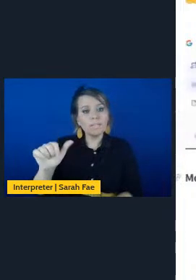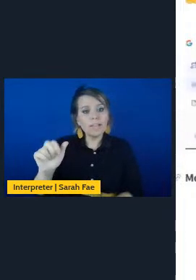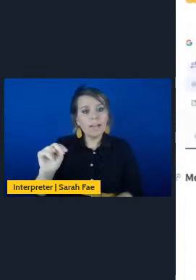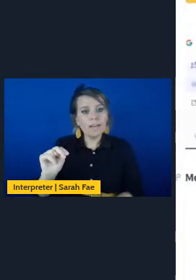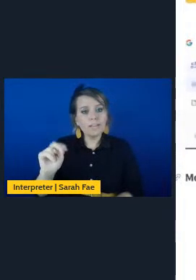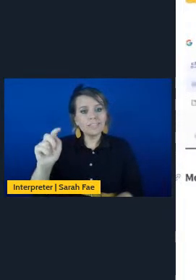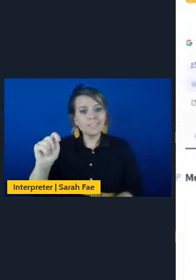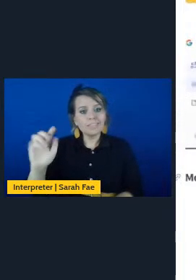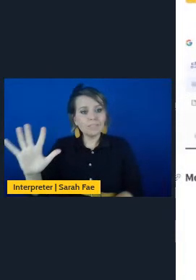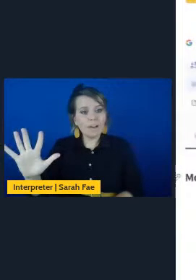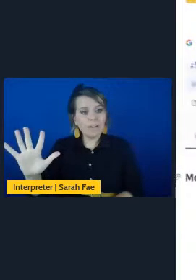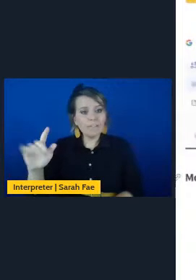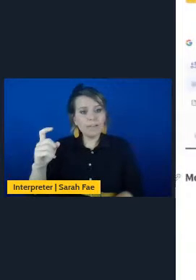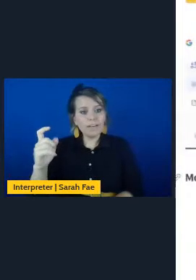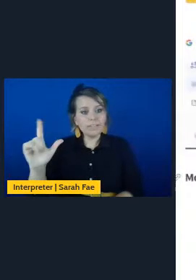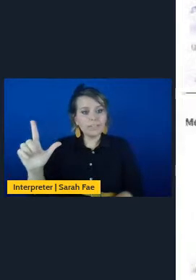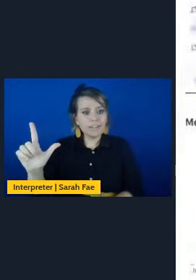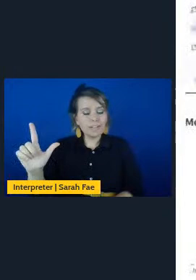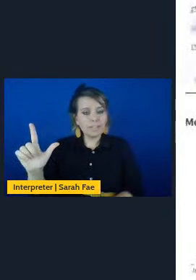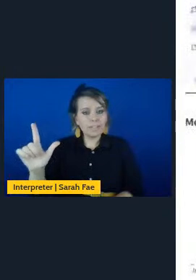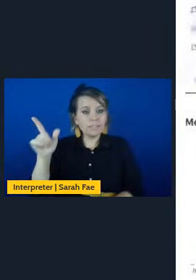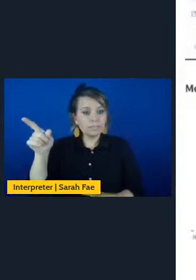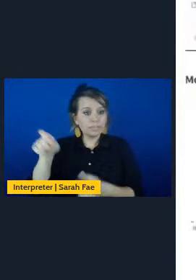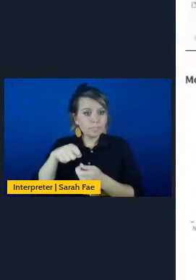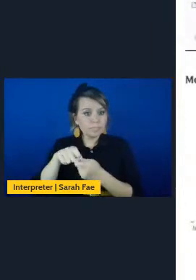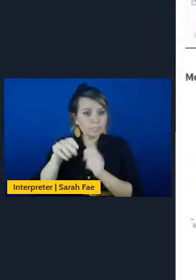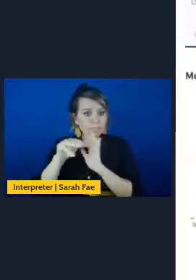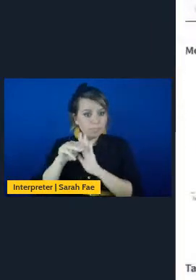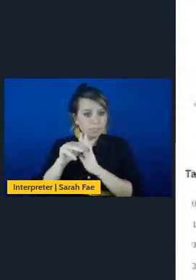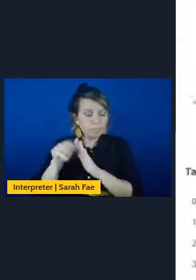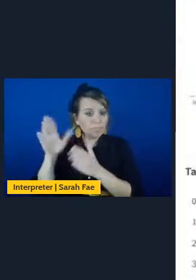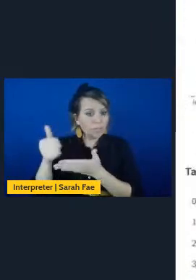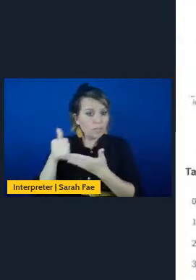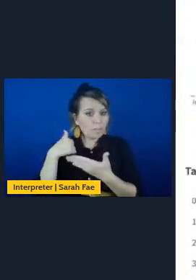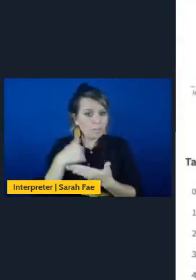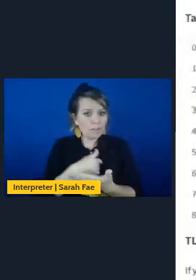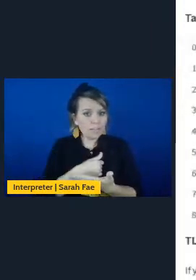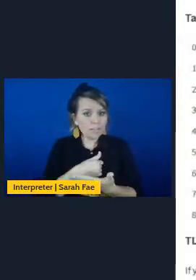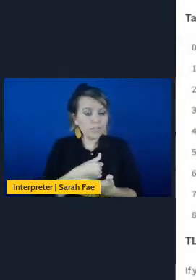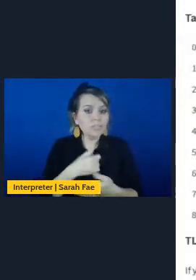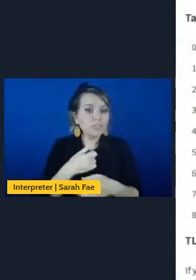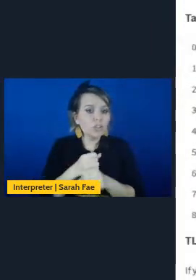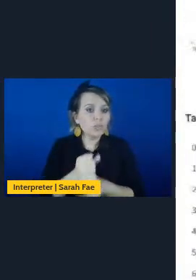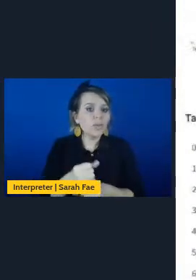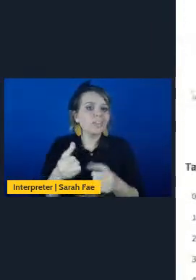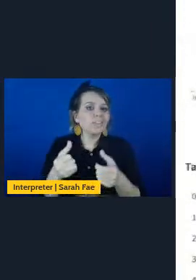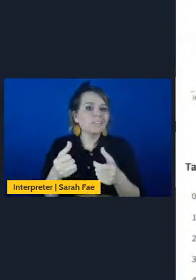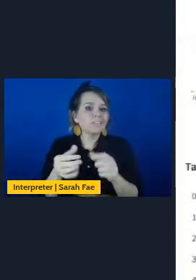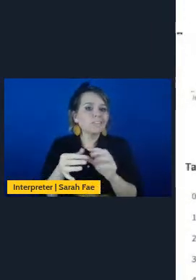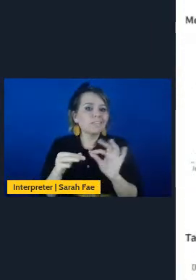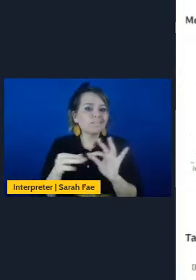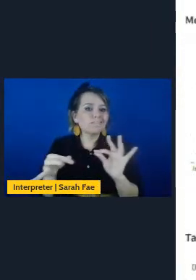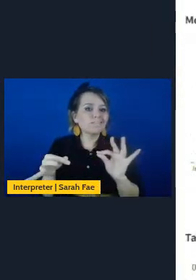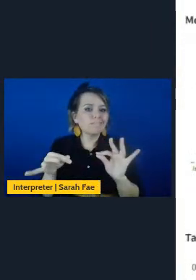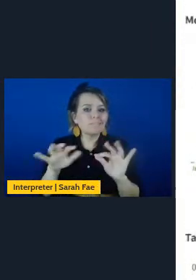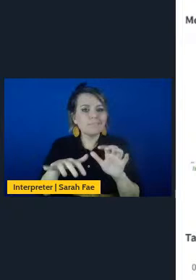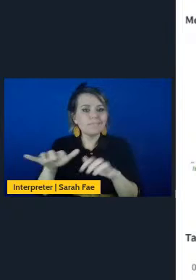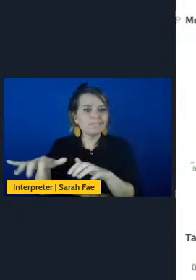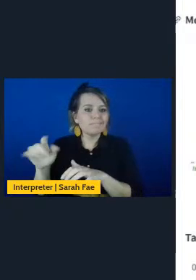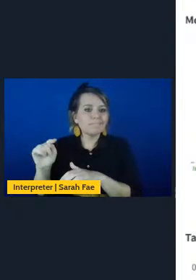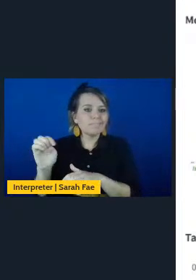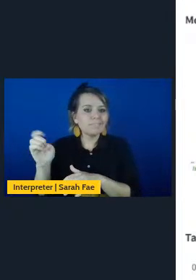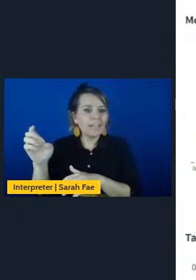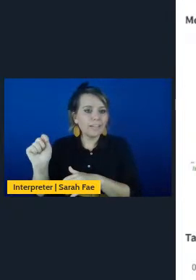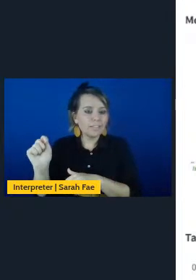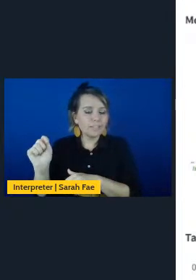XL. And this particular model is going to help us generate text. So here is a